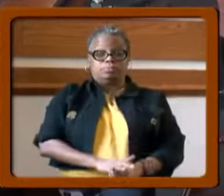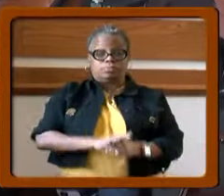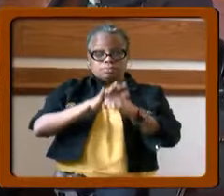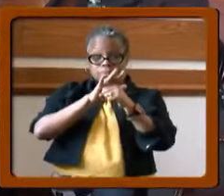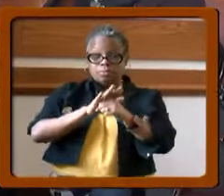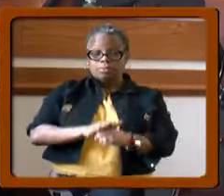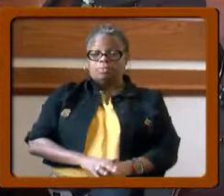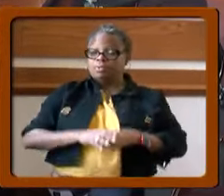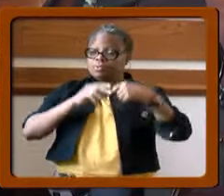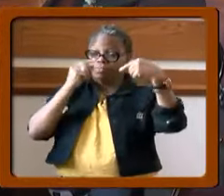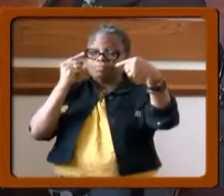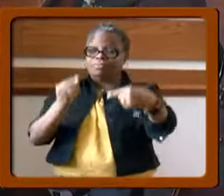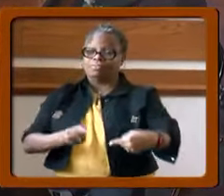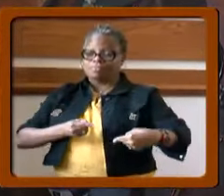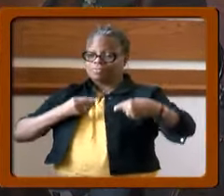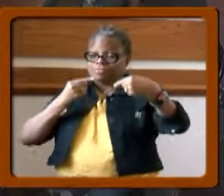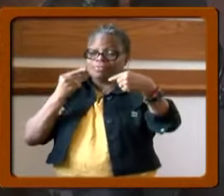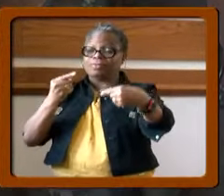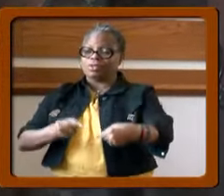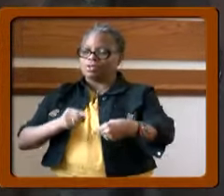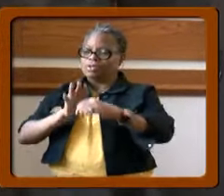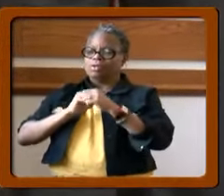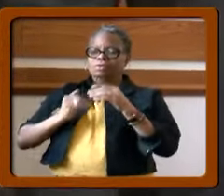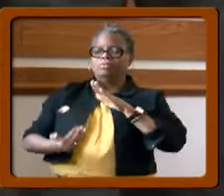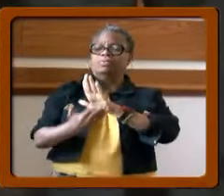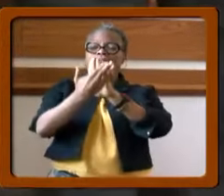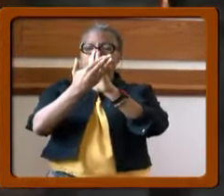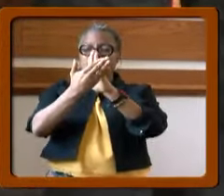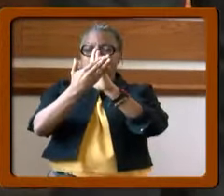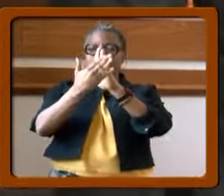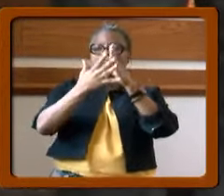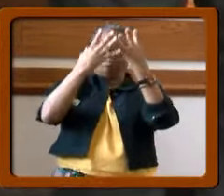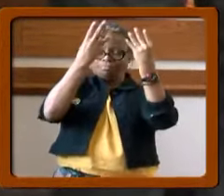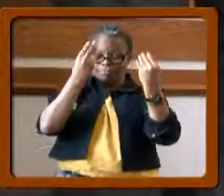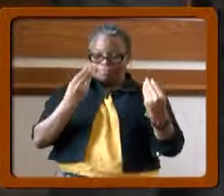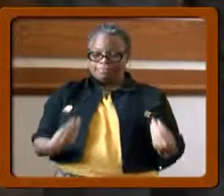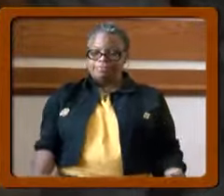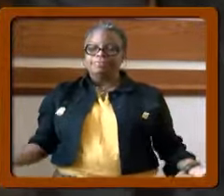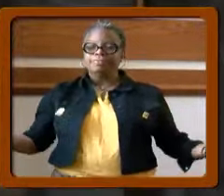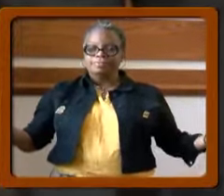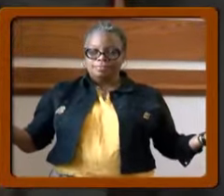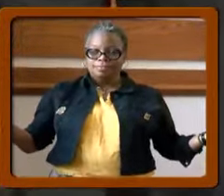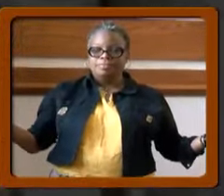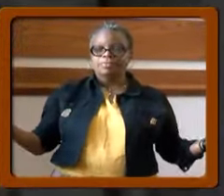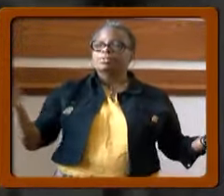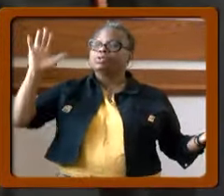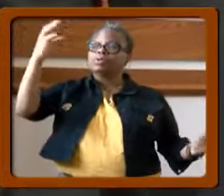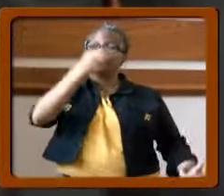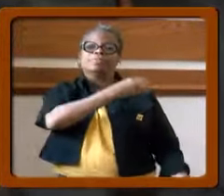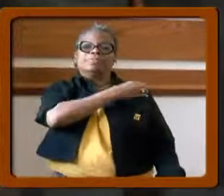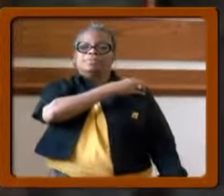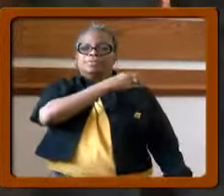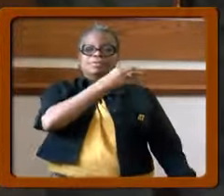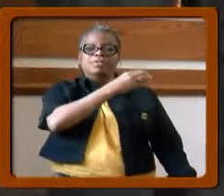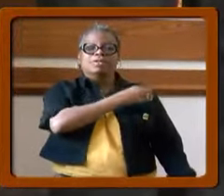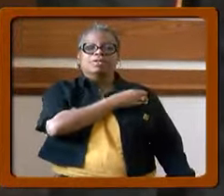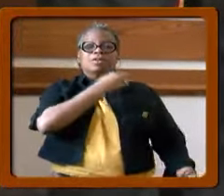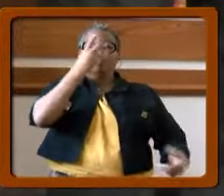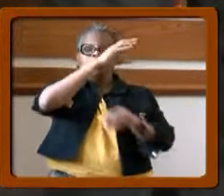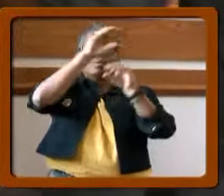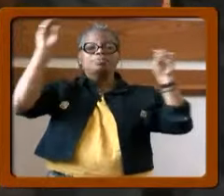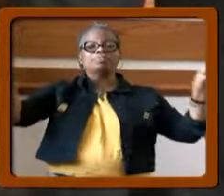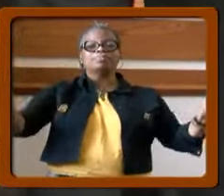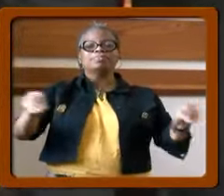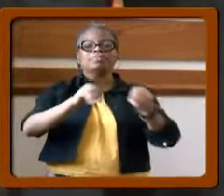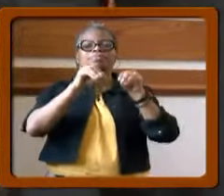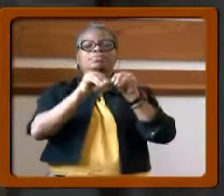mountains, cause walls to fall. Put your power, Lord, your power. Perform miracles.